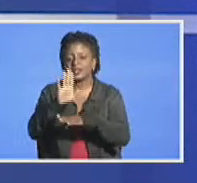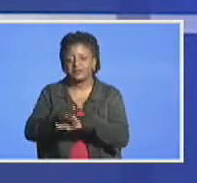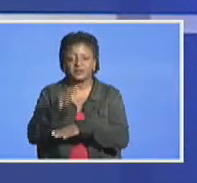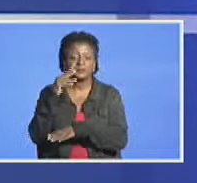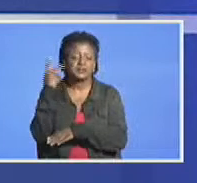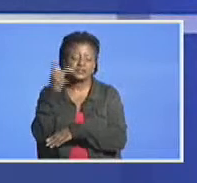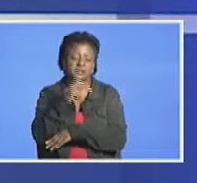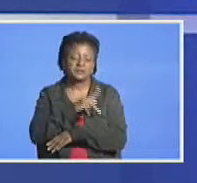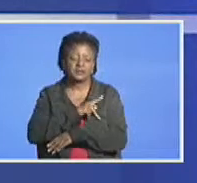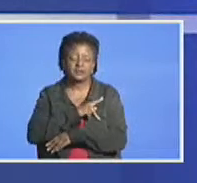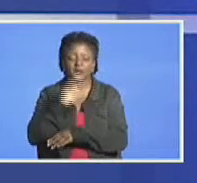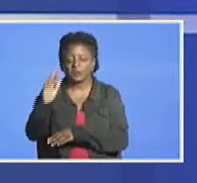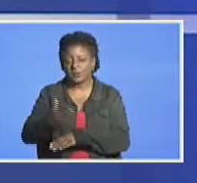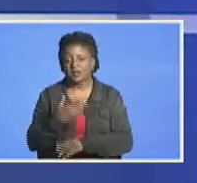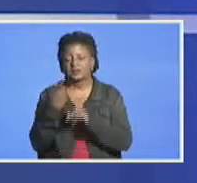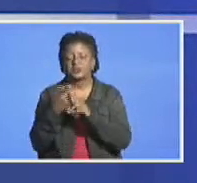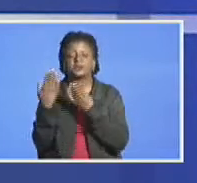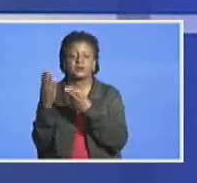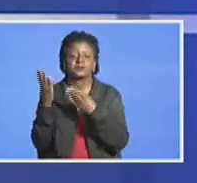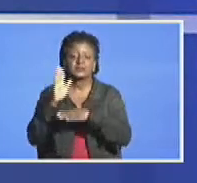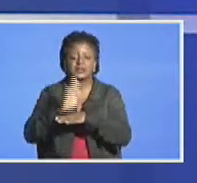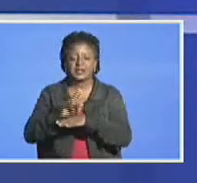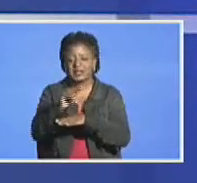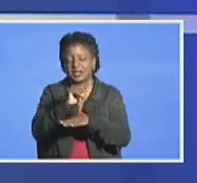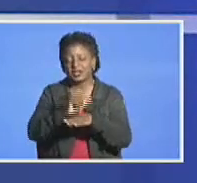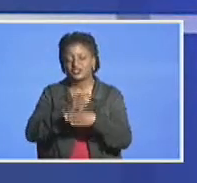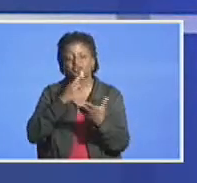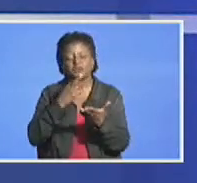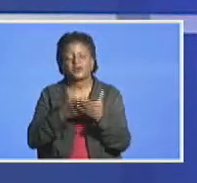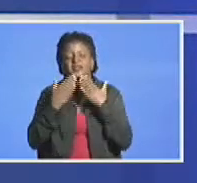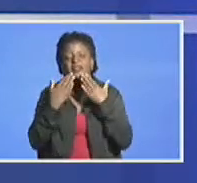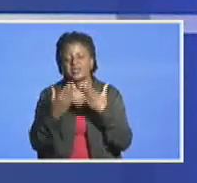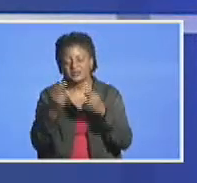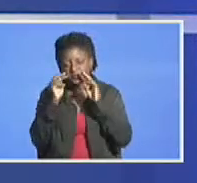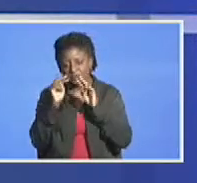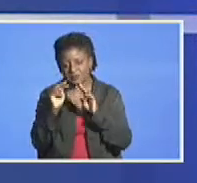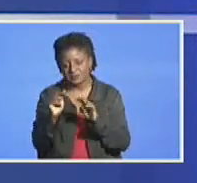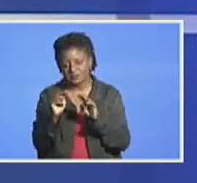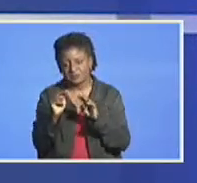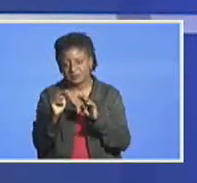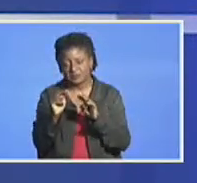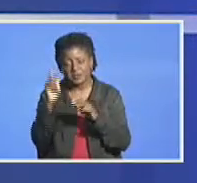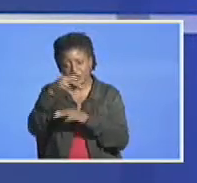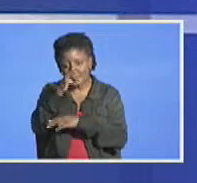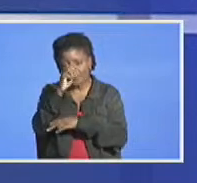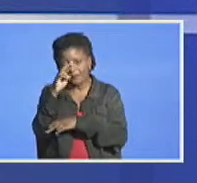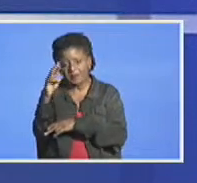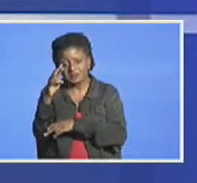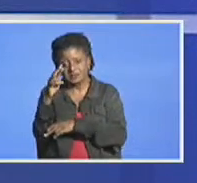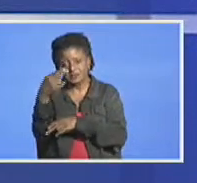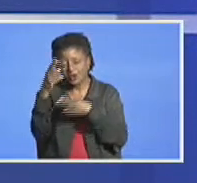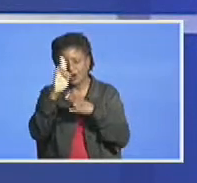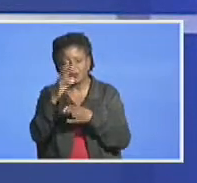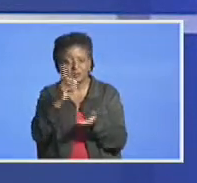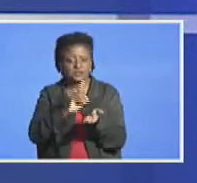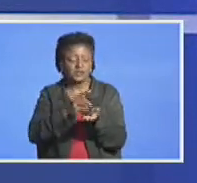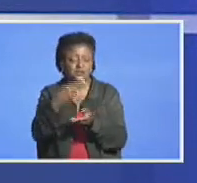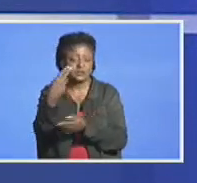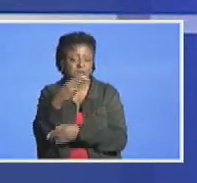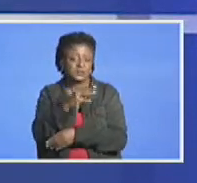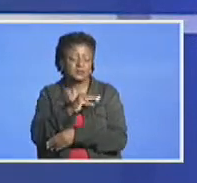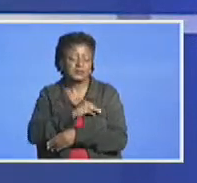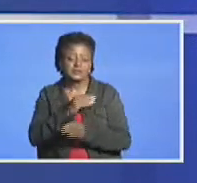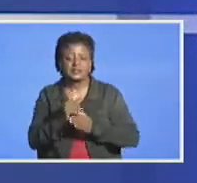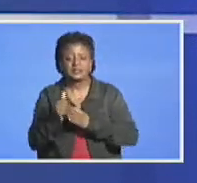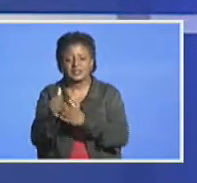Makush Lopindo. Welcome to the Bahamas Tonight, the National Report. Thanks so much for tuning in. Prime Minister, the Most Honorable Dr. Hubert Minnis, leading